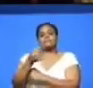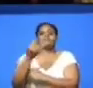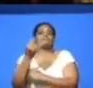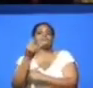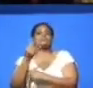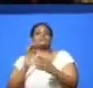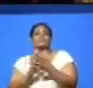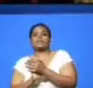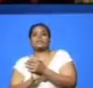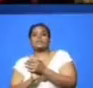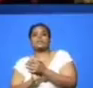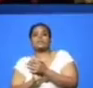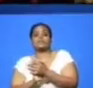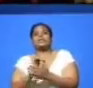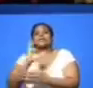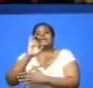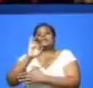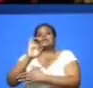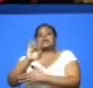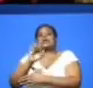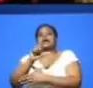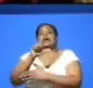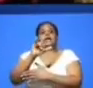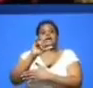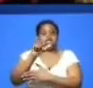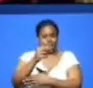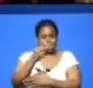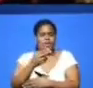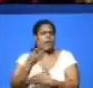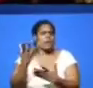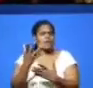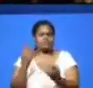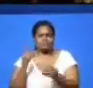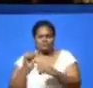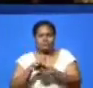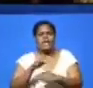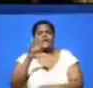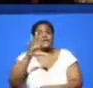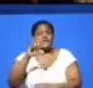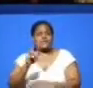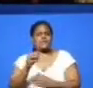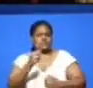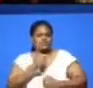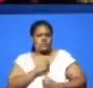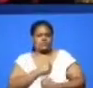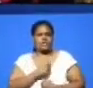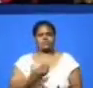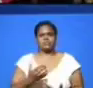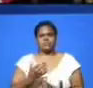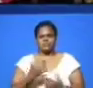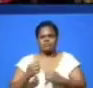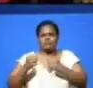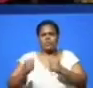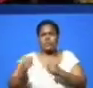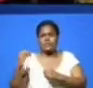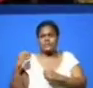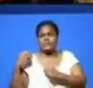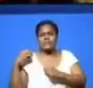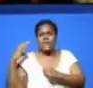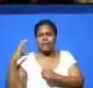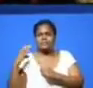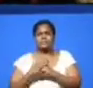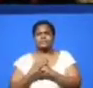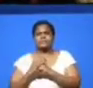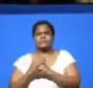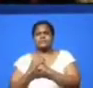by the Moabites, and he sent 50 soldiers with a mighty captain, a trusted general. He